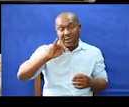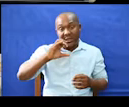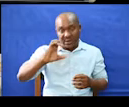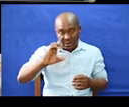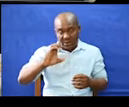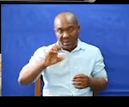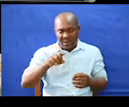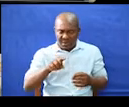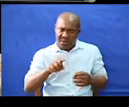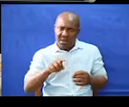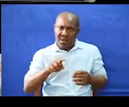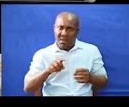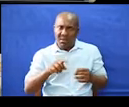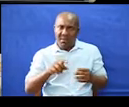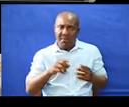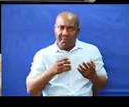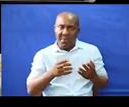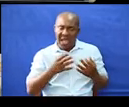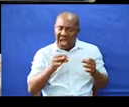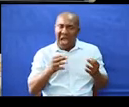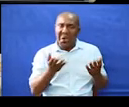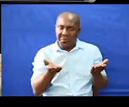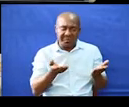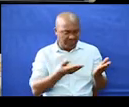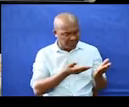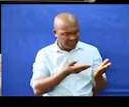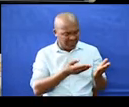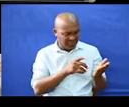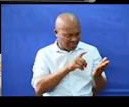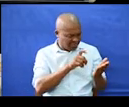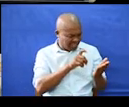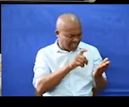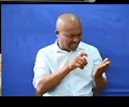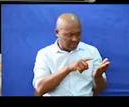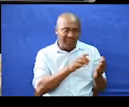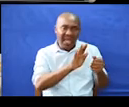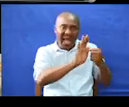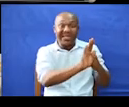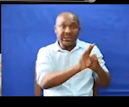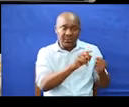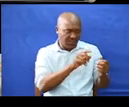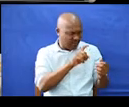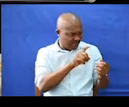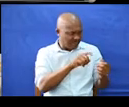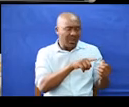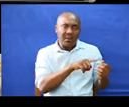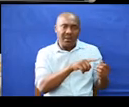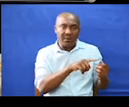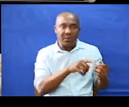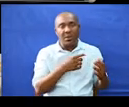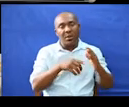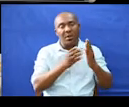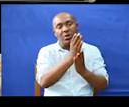bacteria? How can you explain the antibiotic resistance to some